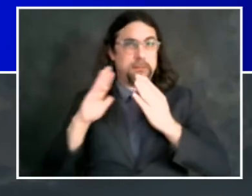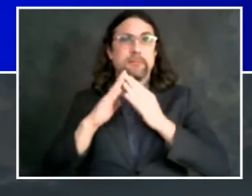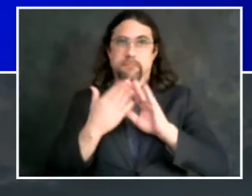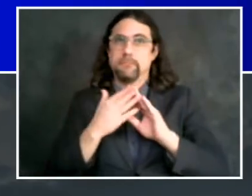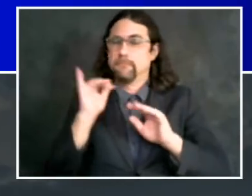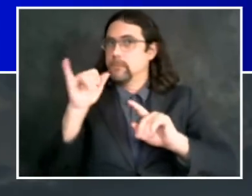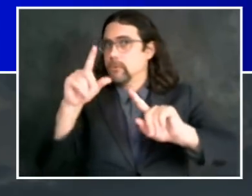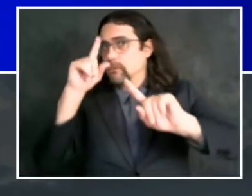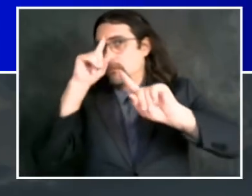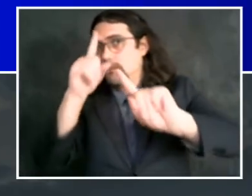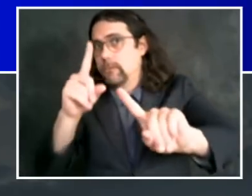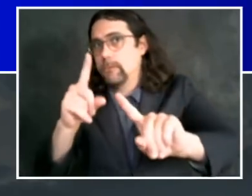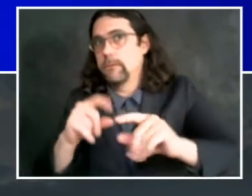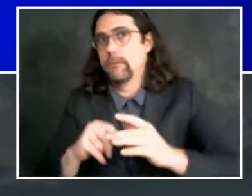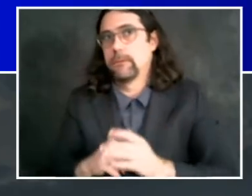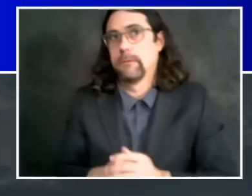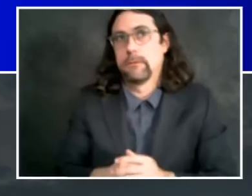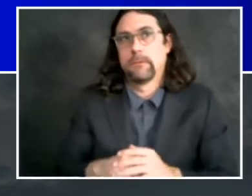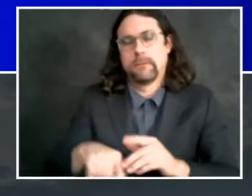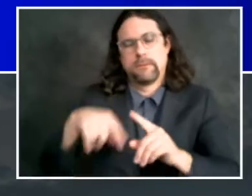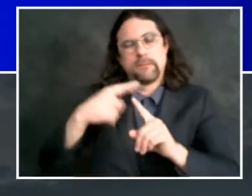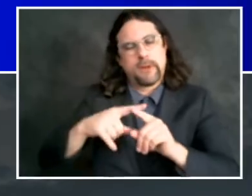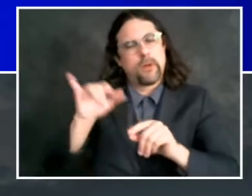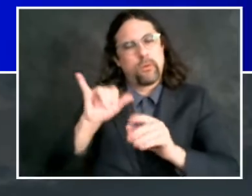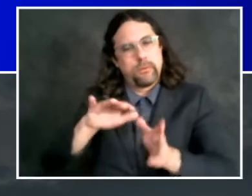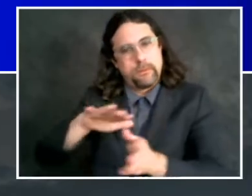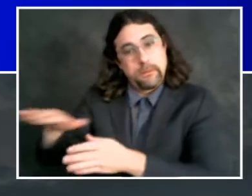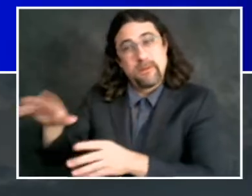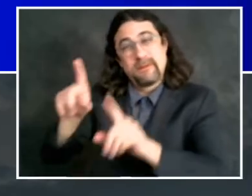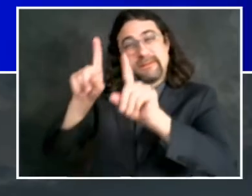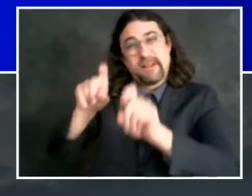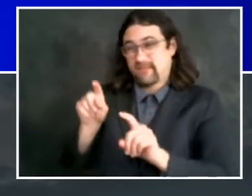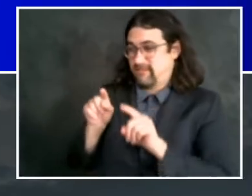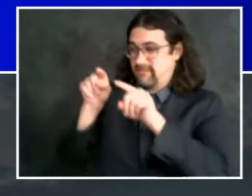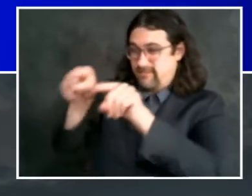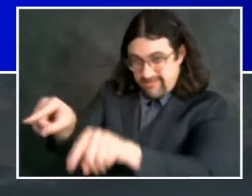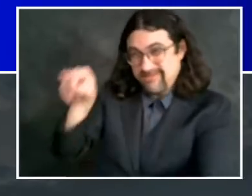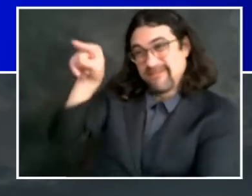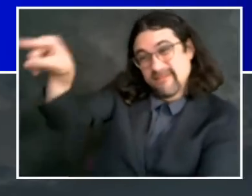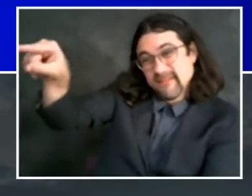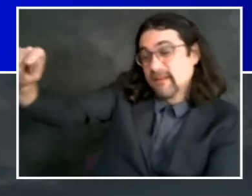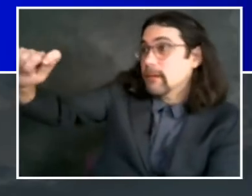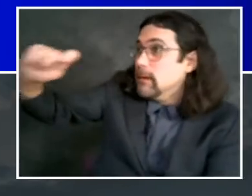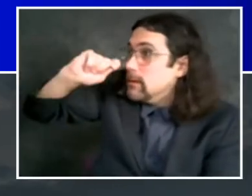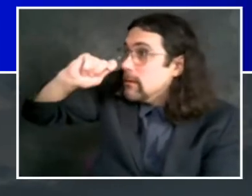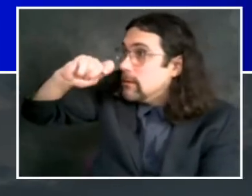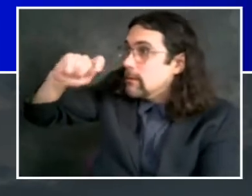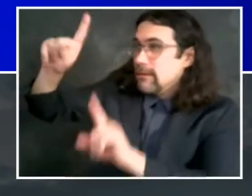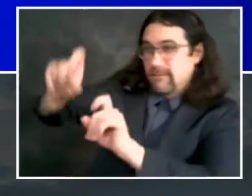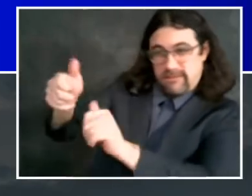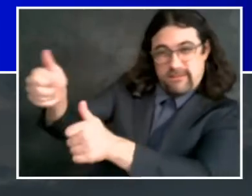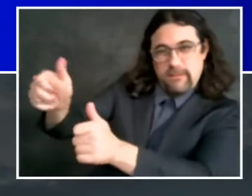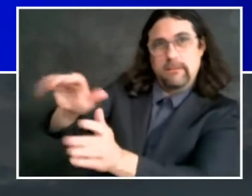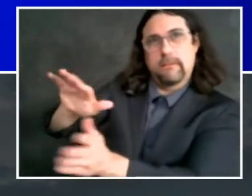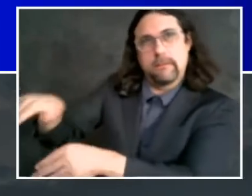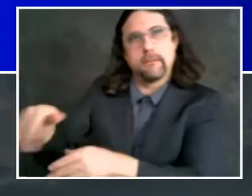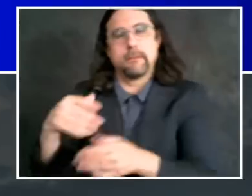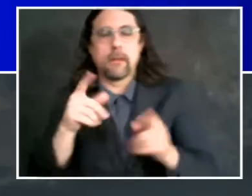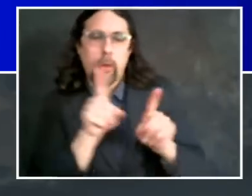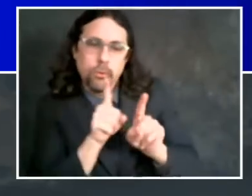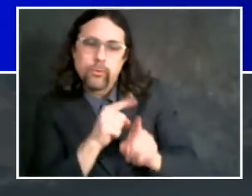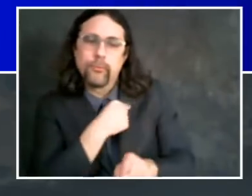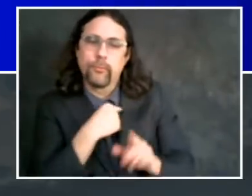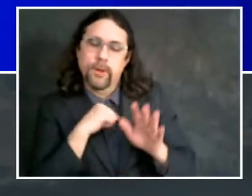have more work to do with the labs to extend lab capacity for that test, and we need more lab capacity overall. This is still the big